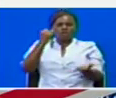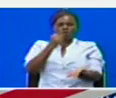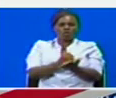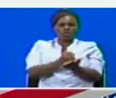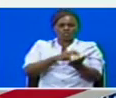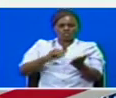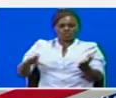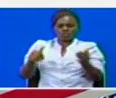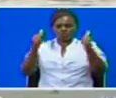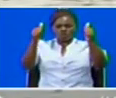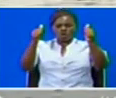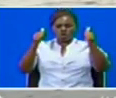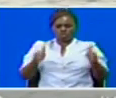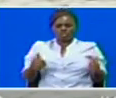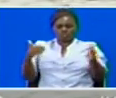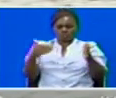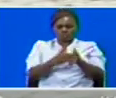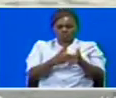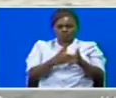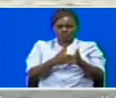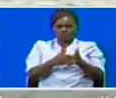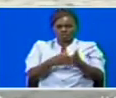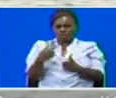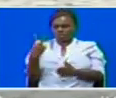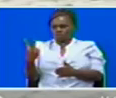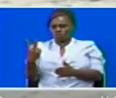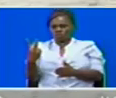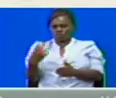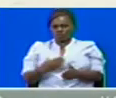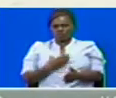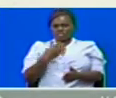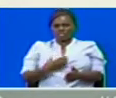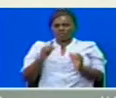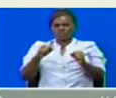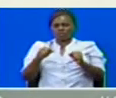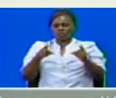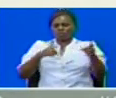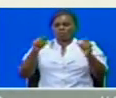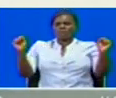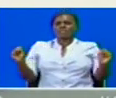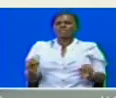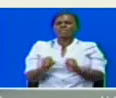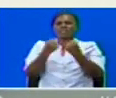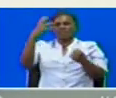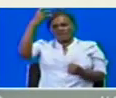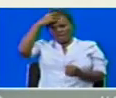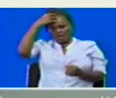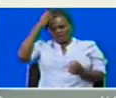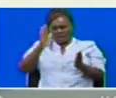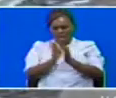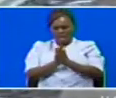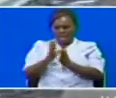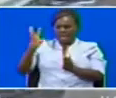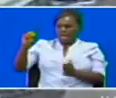of its travel advisory, and instead saying that the tourists from the UK could now travel safely to Lamu and Manda